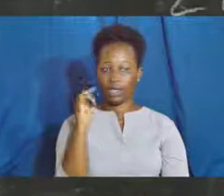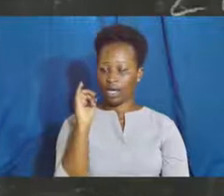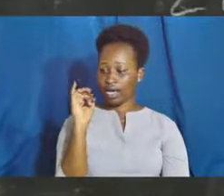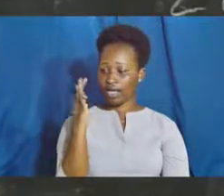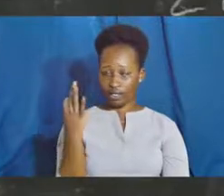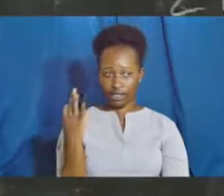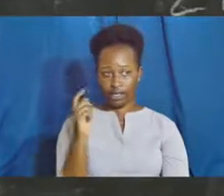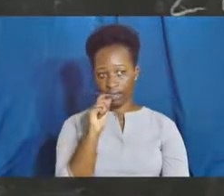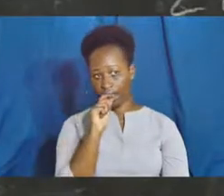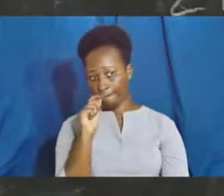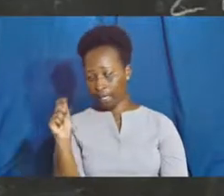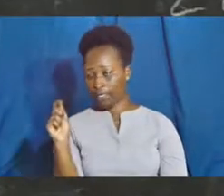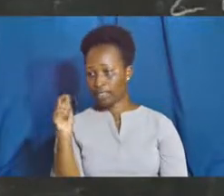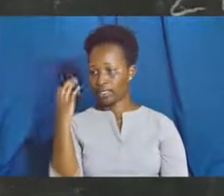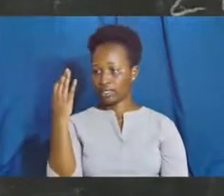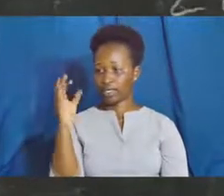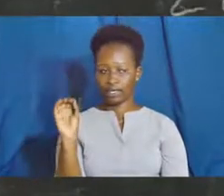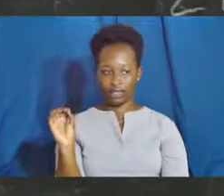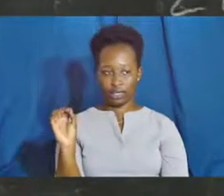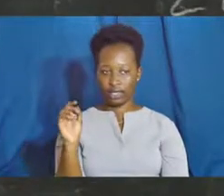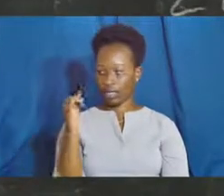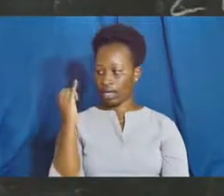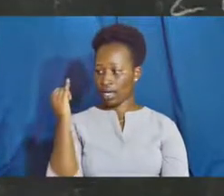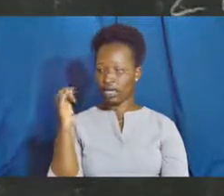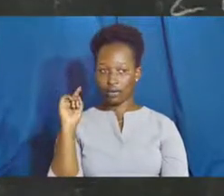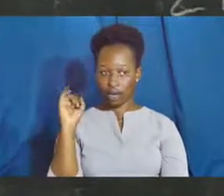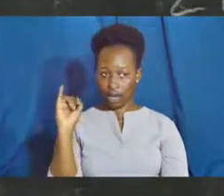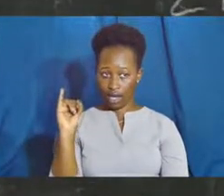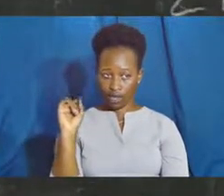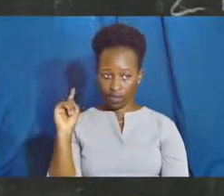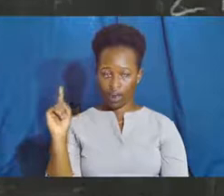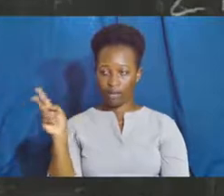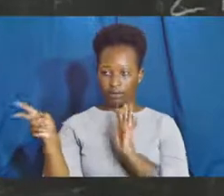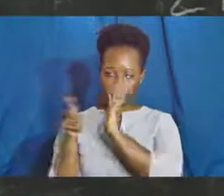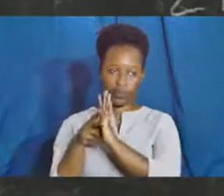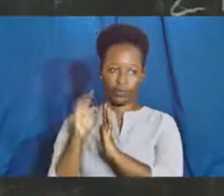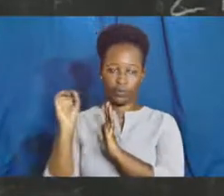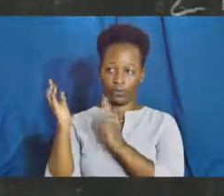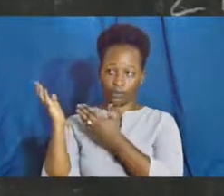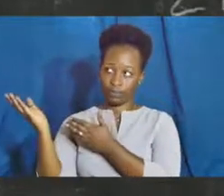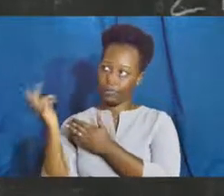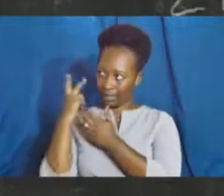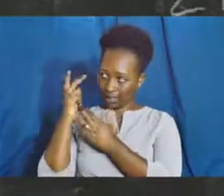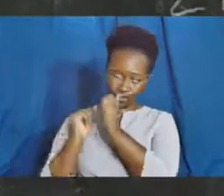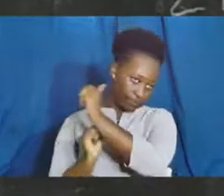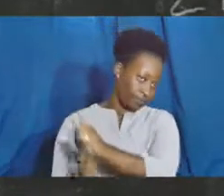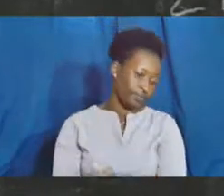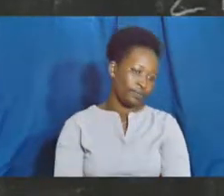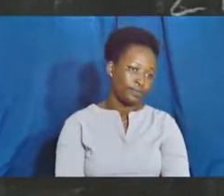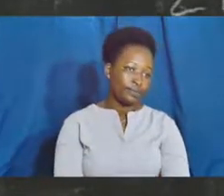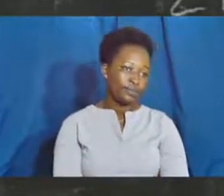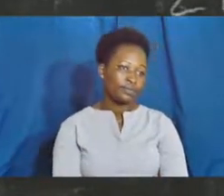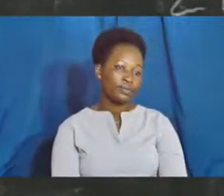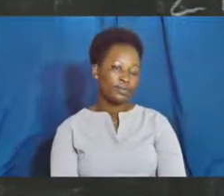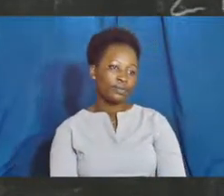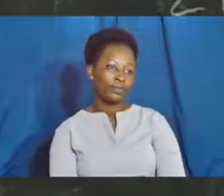I3 minus Z 30, I1 equals to 0. And another is Z, here we